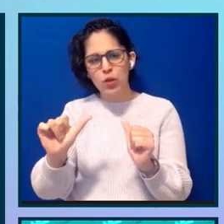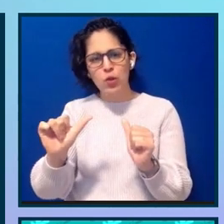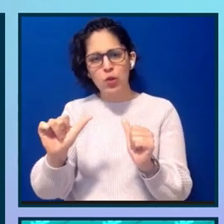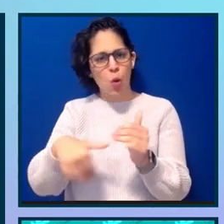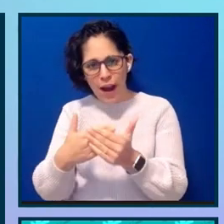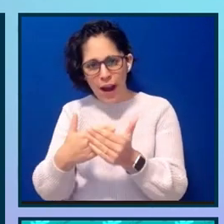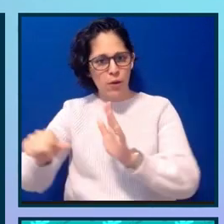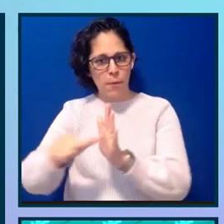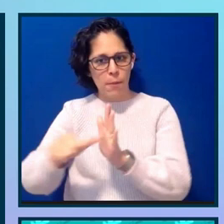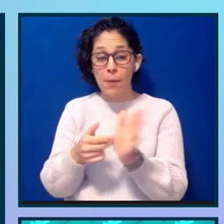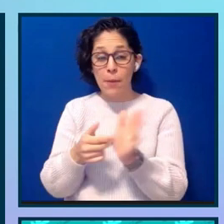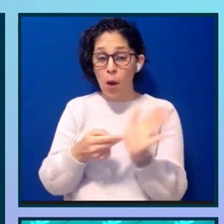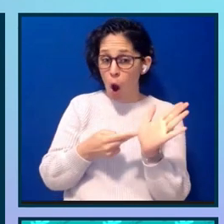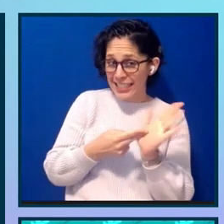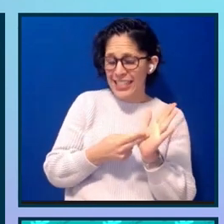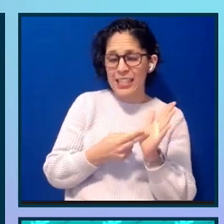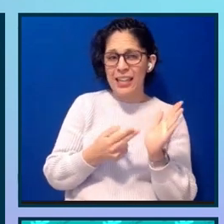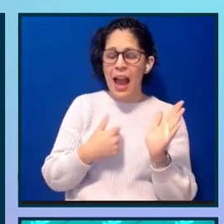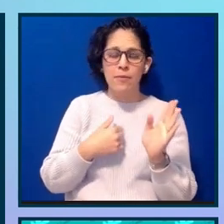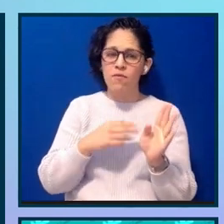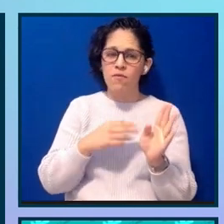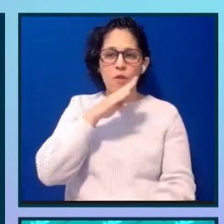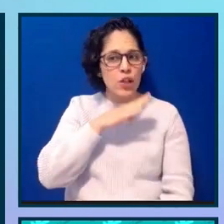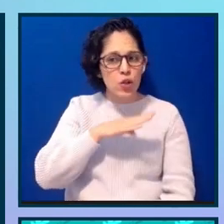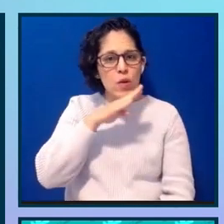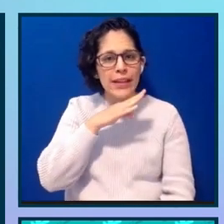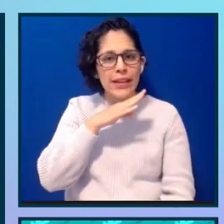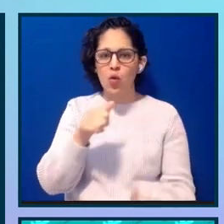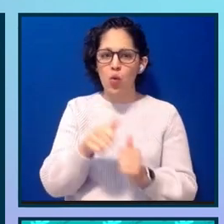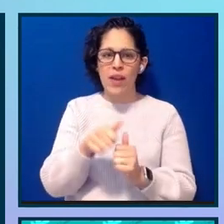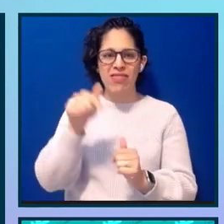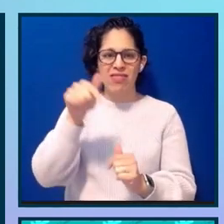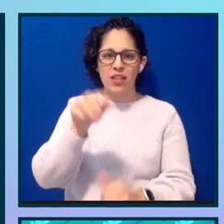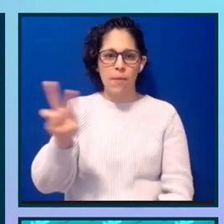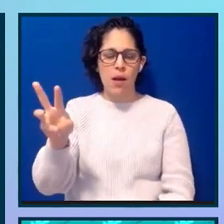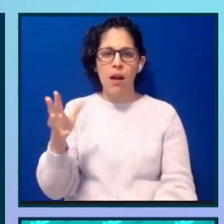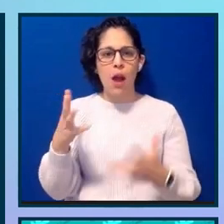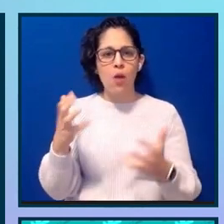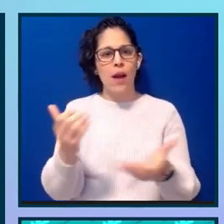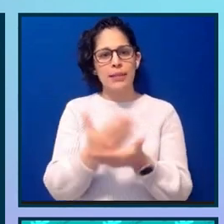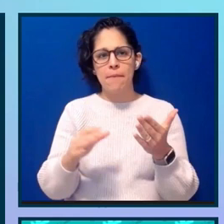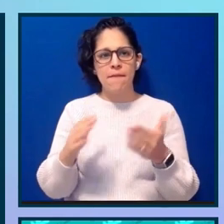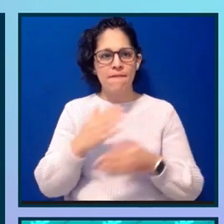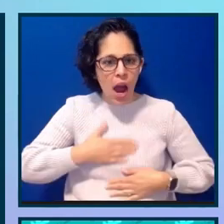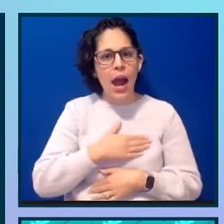I'm so frustrated with this website that I just want some fun and games. So it's four steps away.